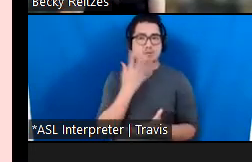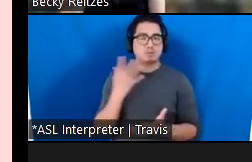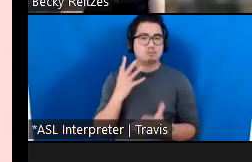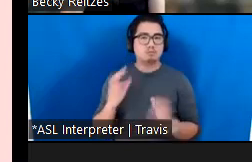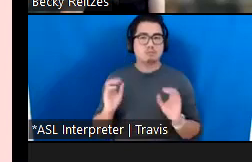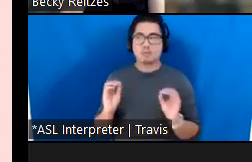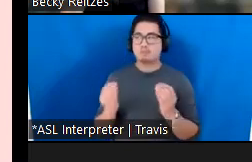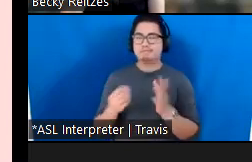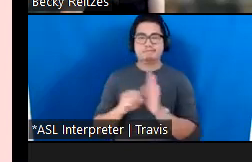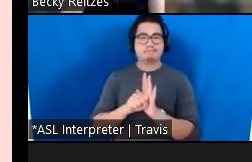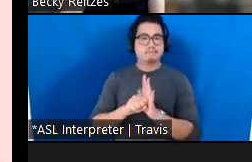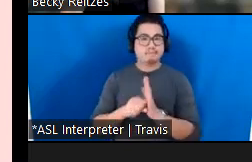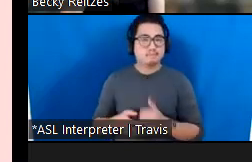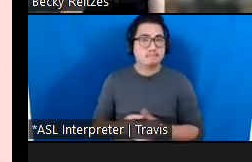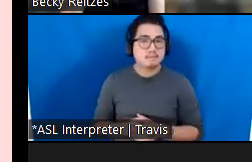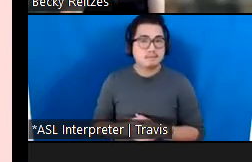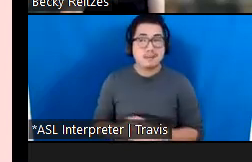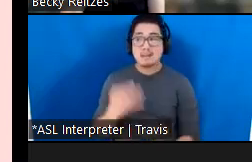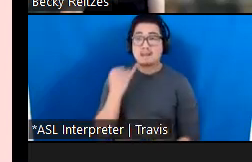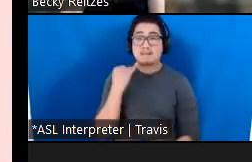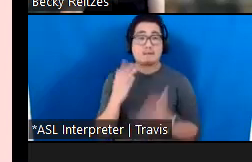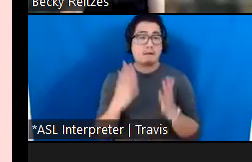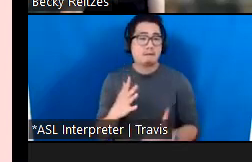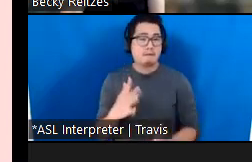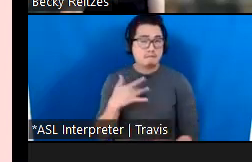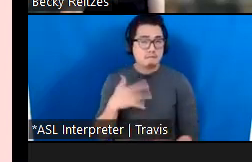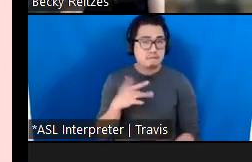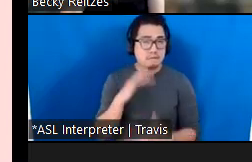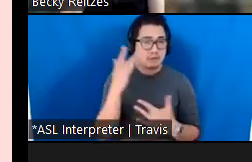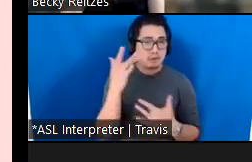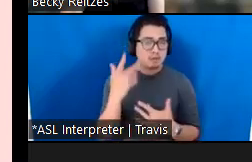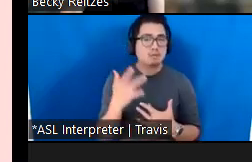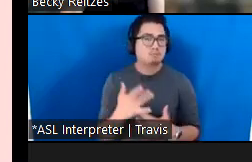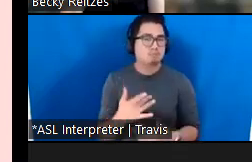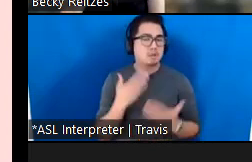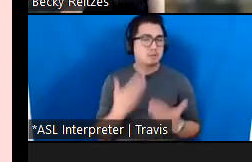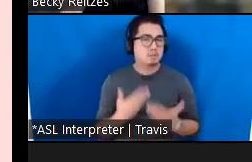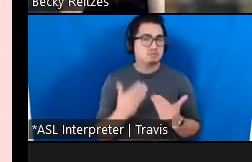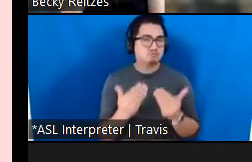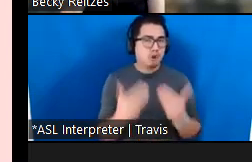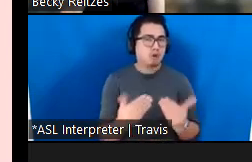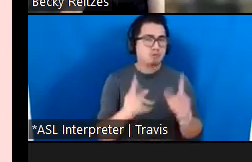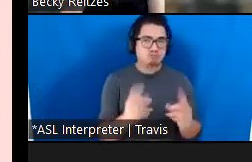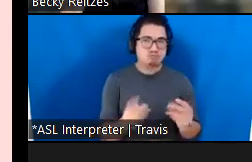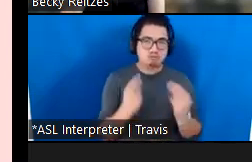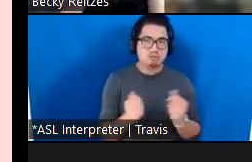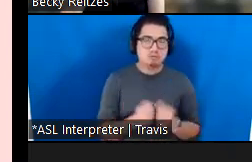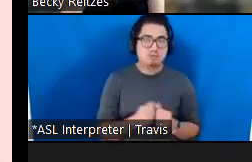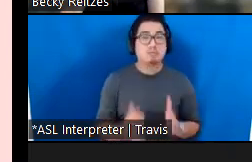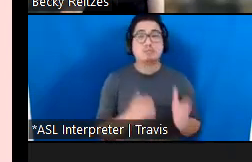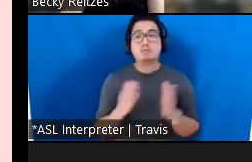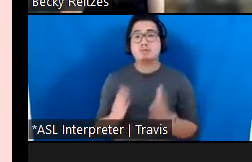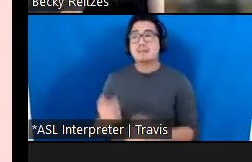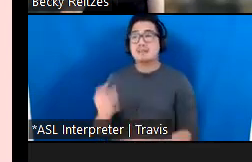If someone's sick, they want to test right away. If someone was exposed, they'd want to get tested, either do a home